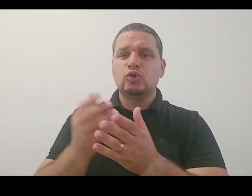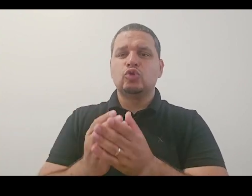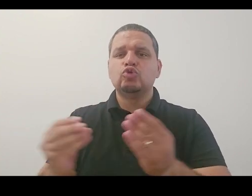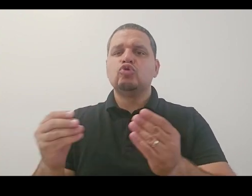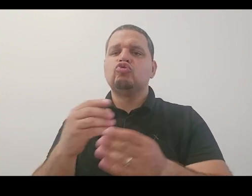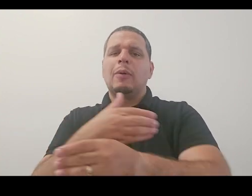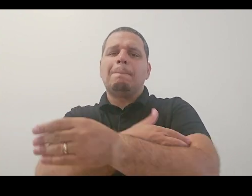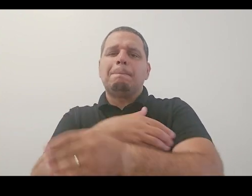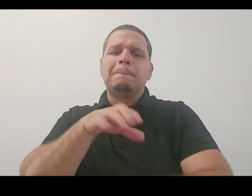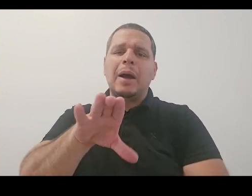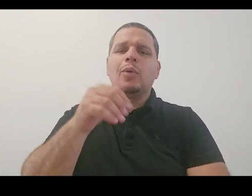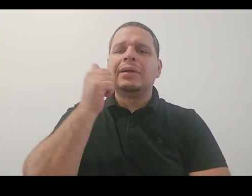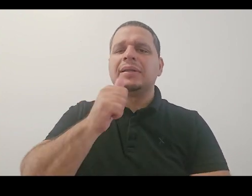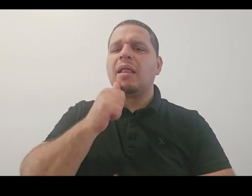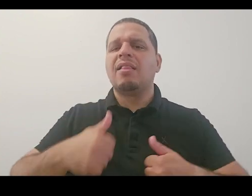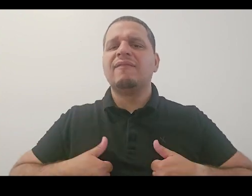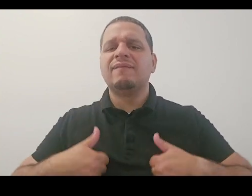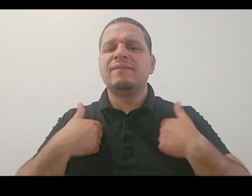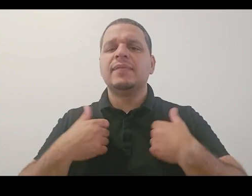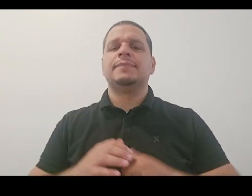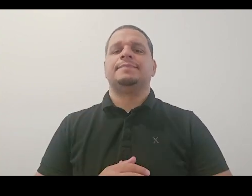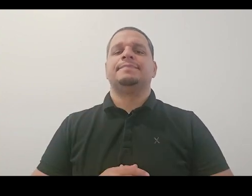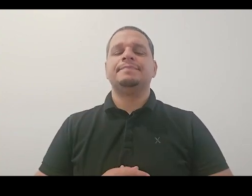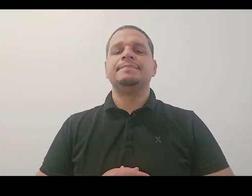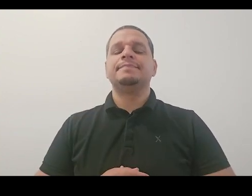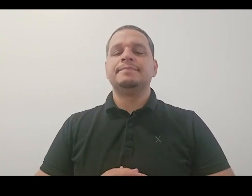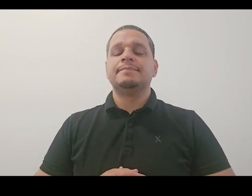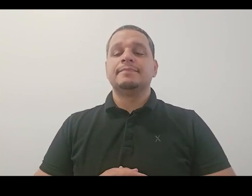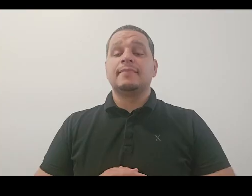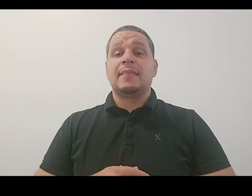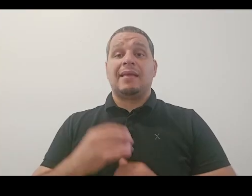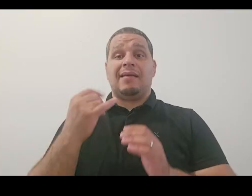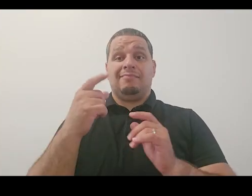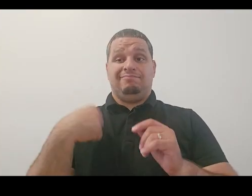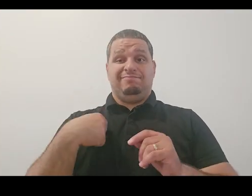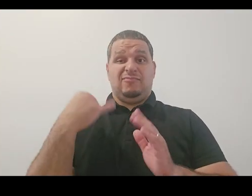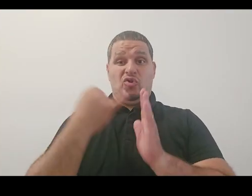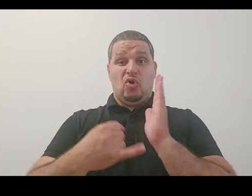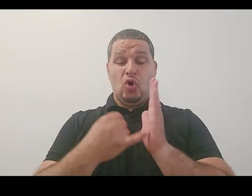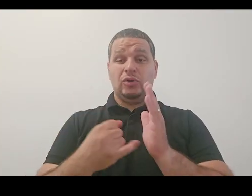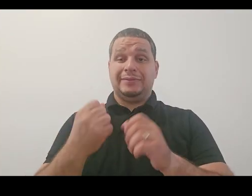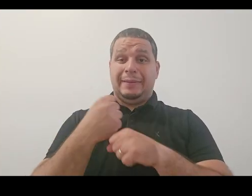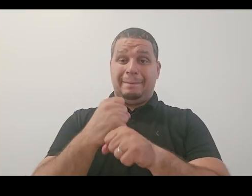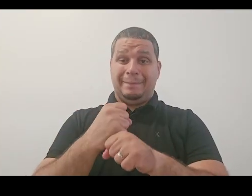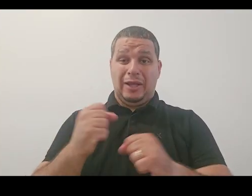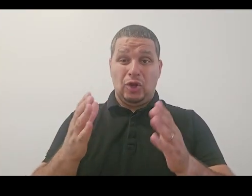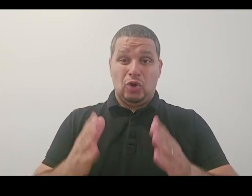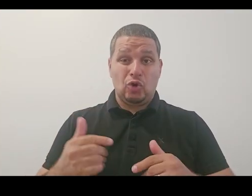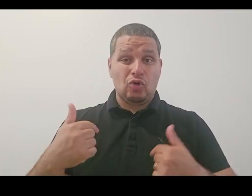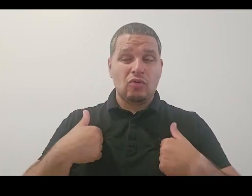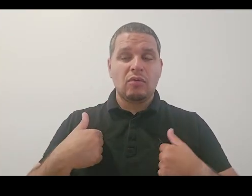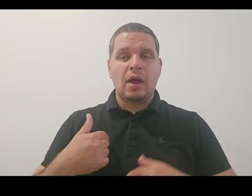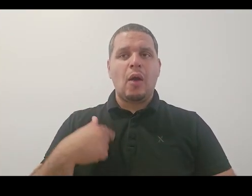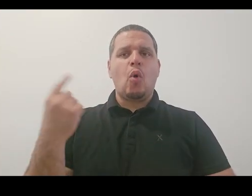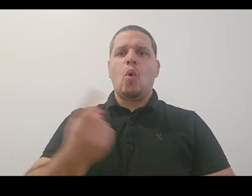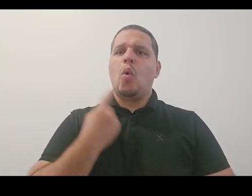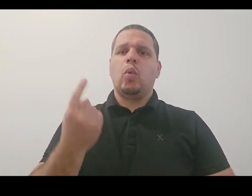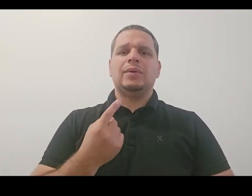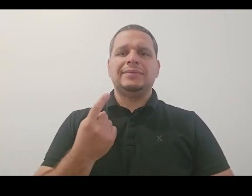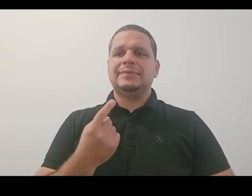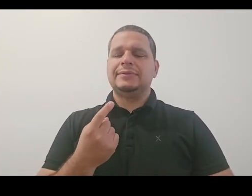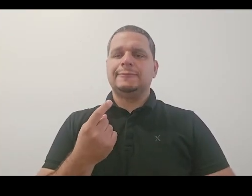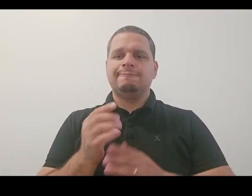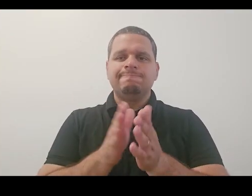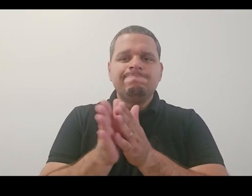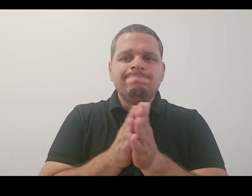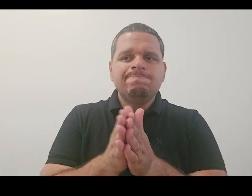life. And as a artist and as a maker, I feel like I've always been driven